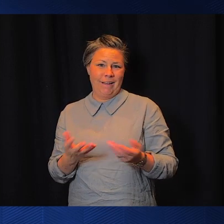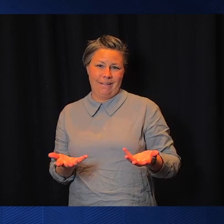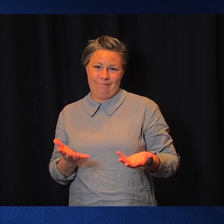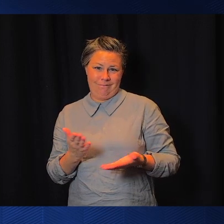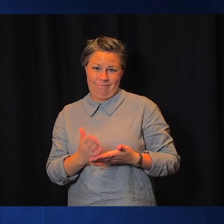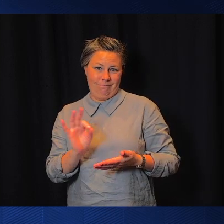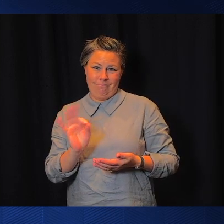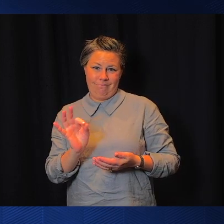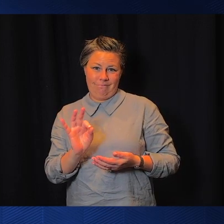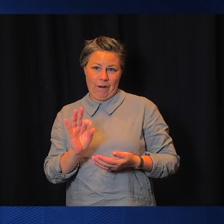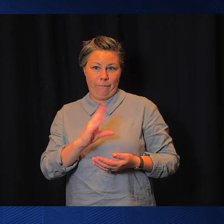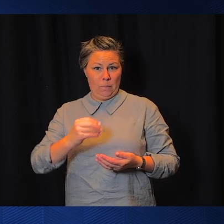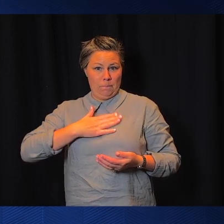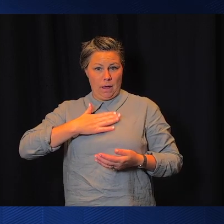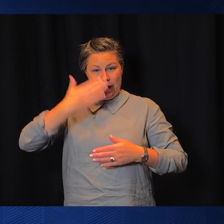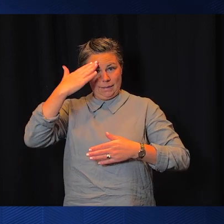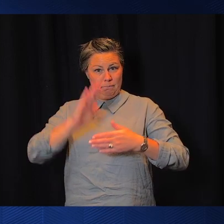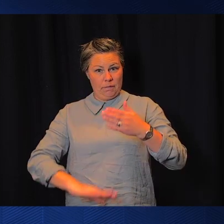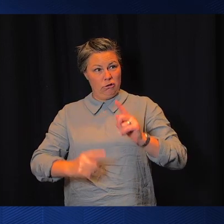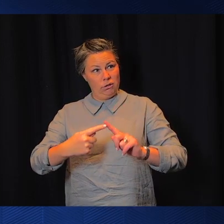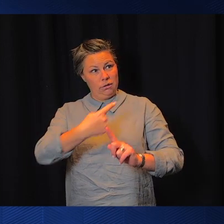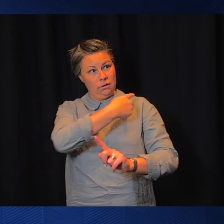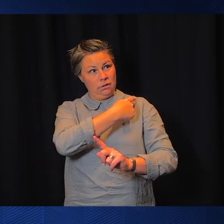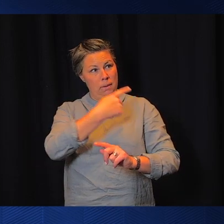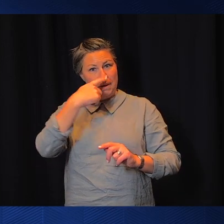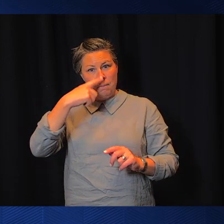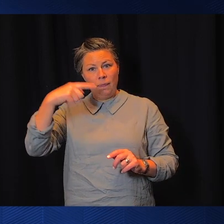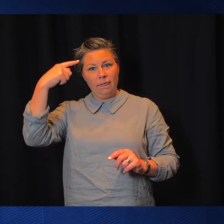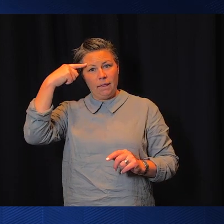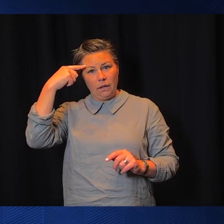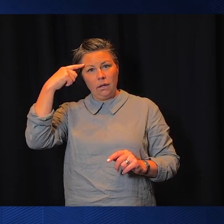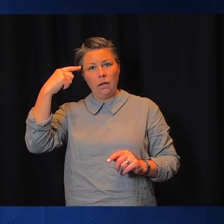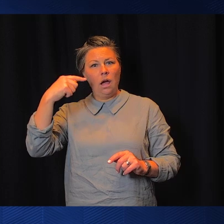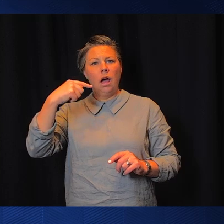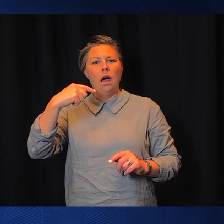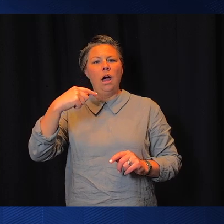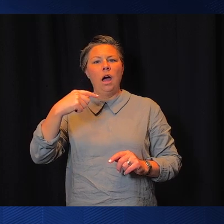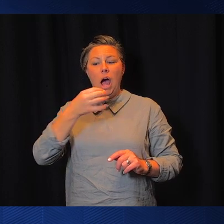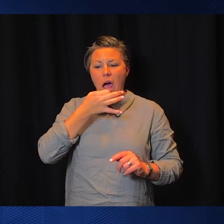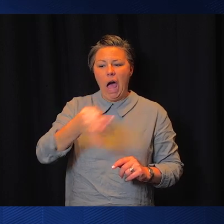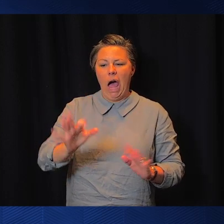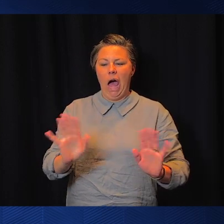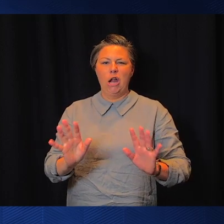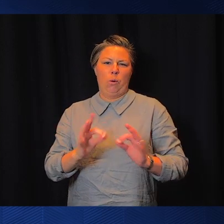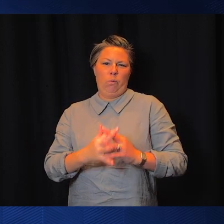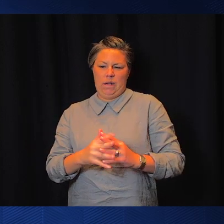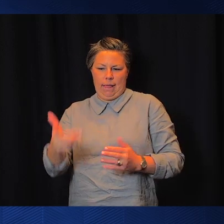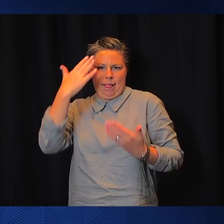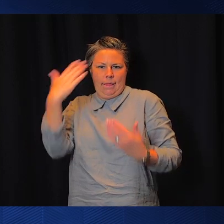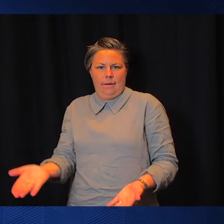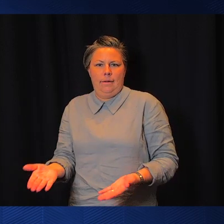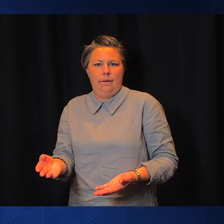because, in my experience, people think we can contribute and that we are not